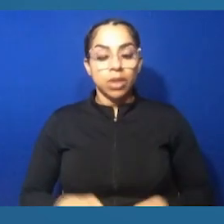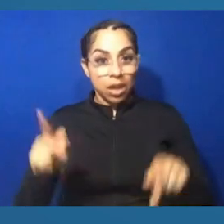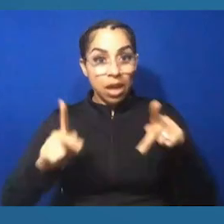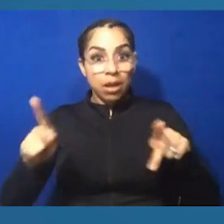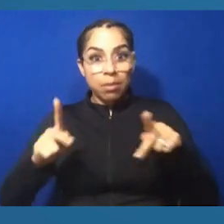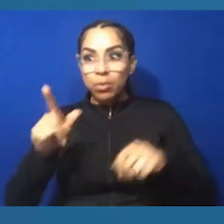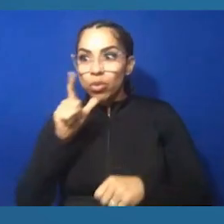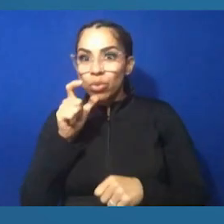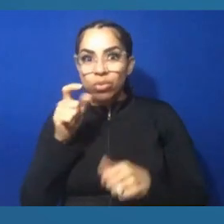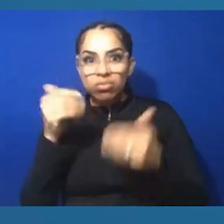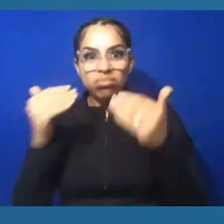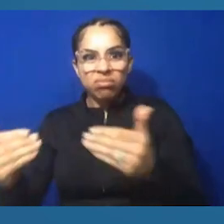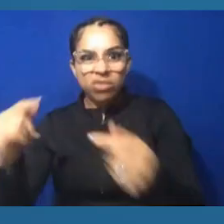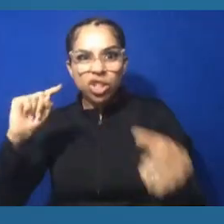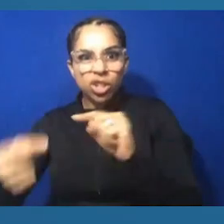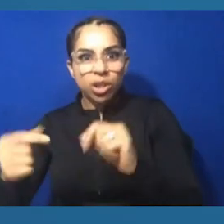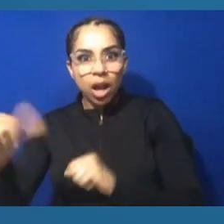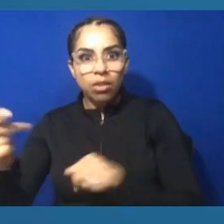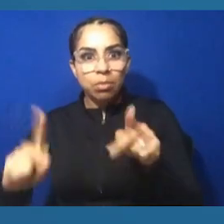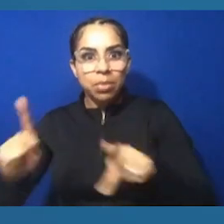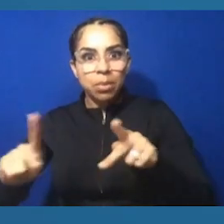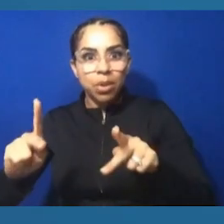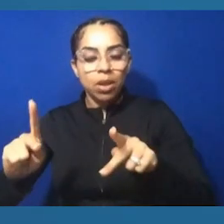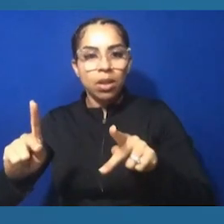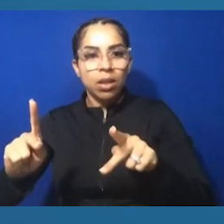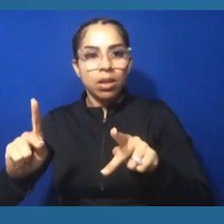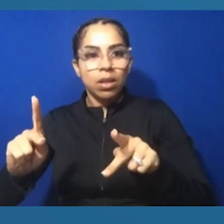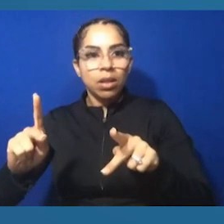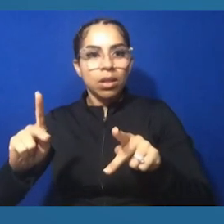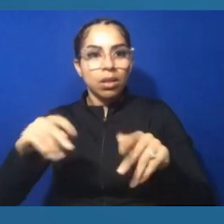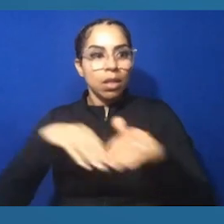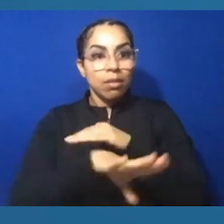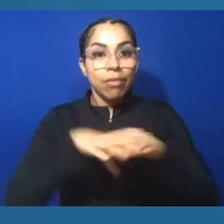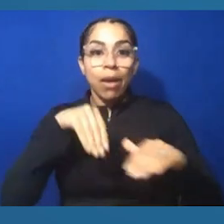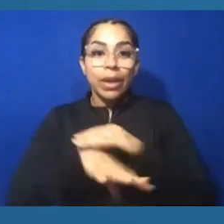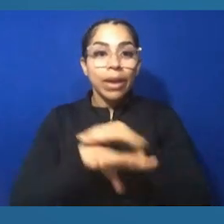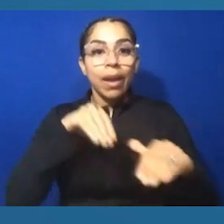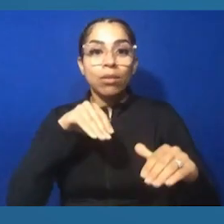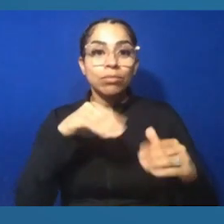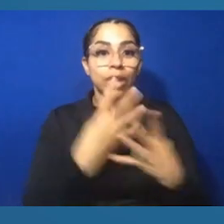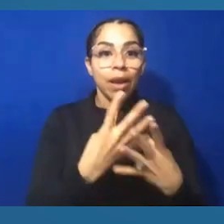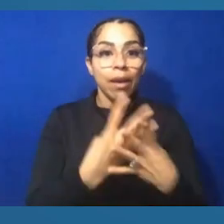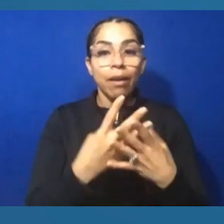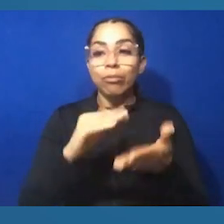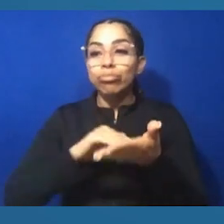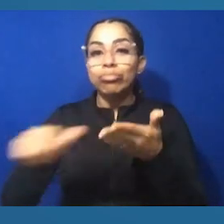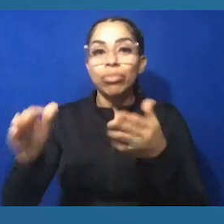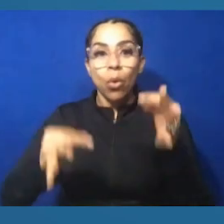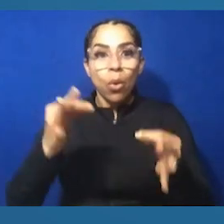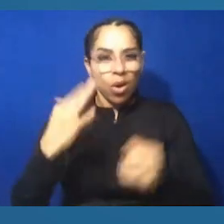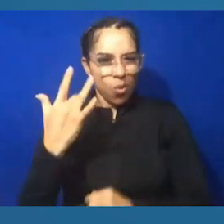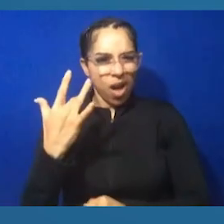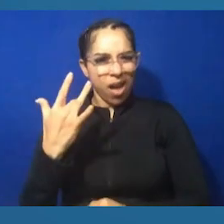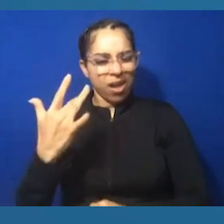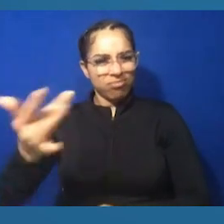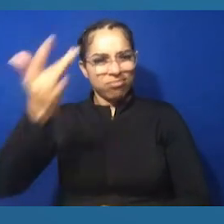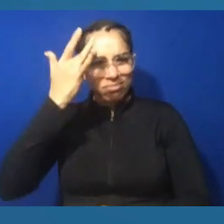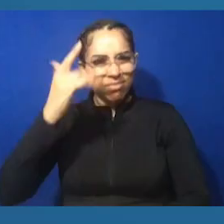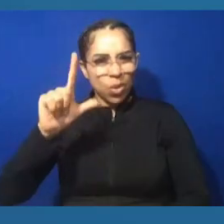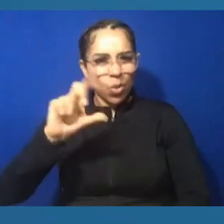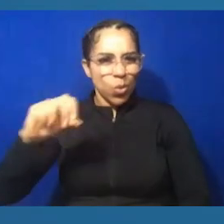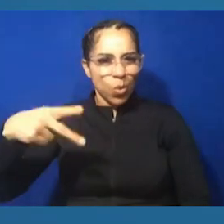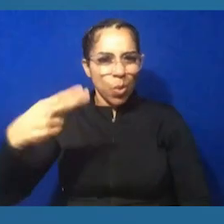in and out over and over and over because of an inane loophole that allows that to happen. Now, back in